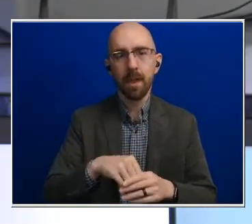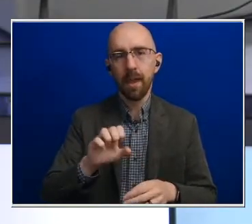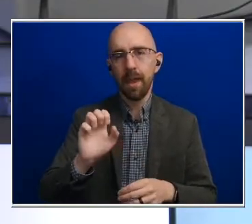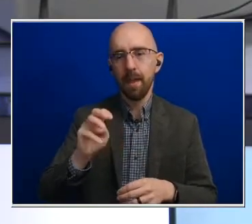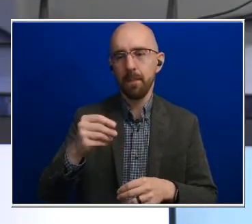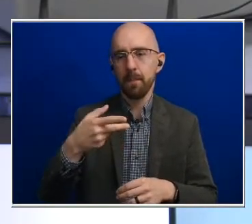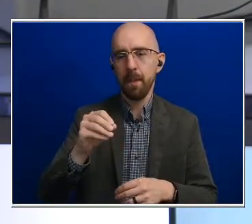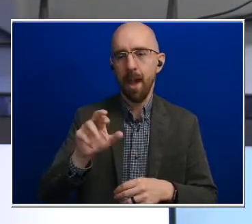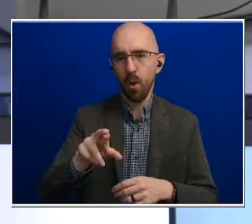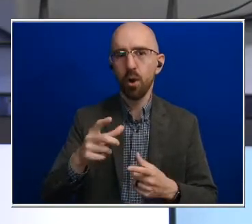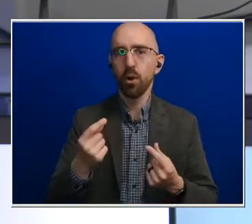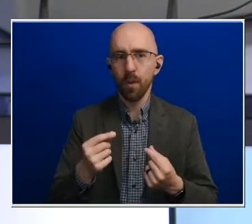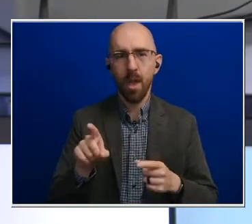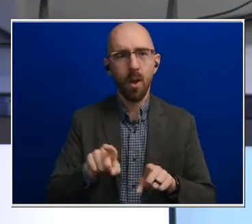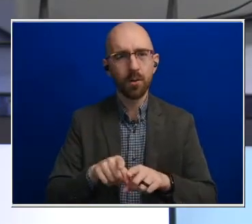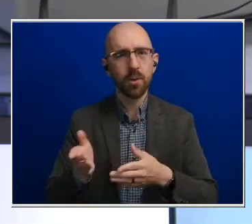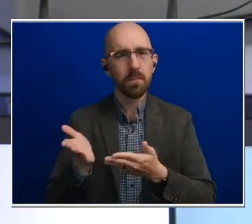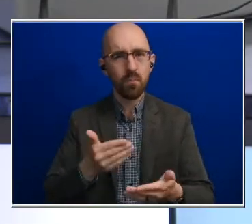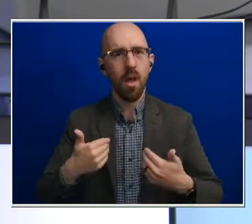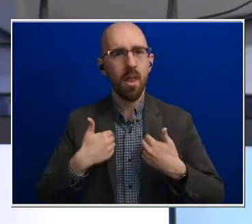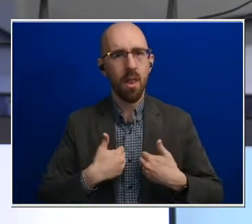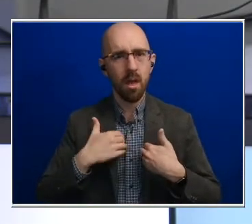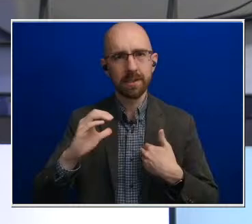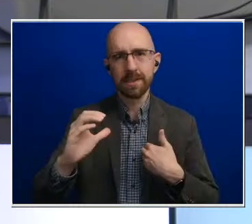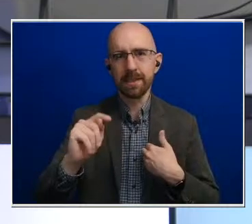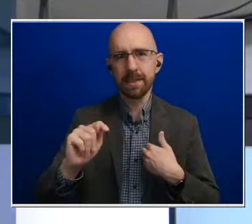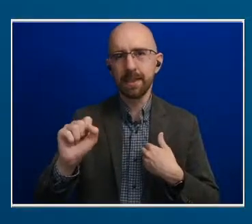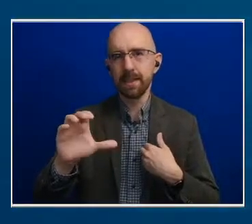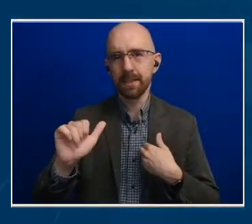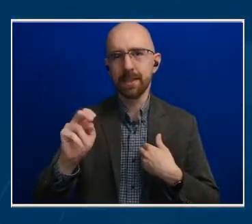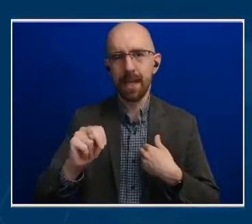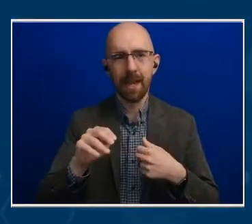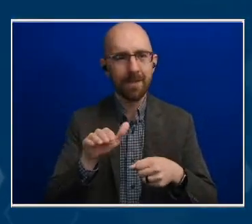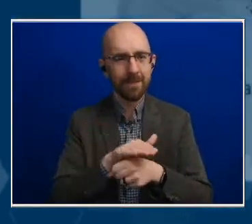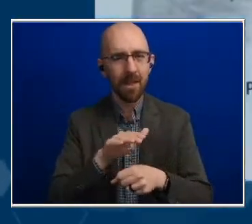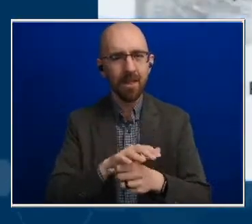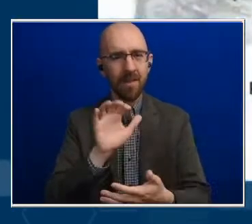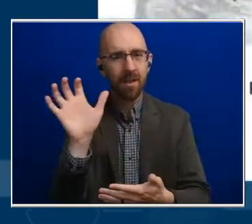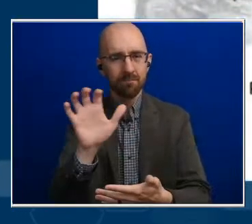lung CT scans, and full of little dots. Let's take a look at some of those.